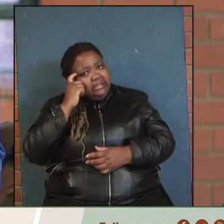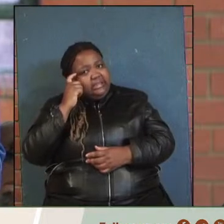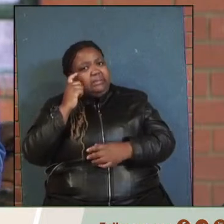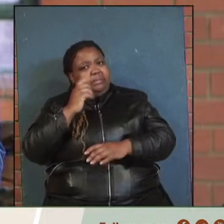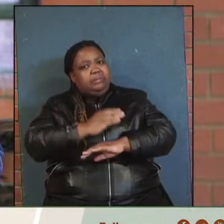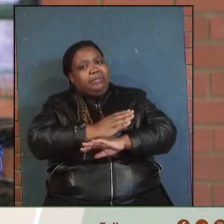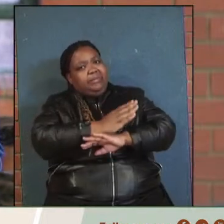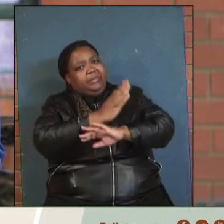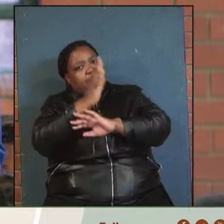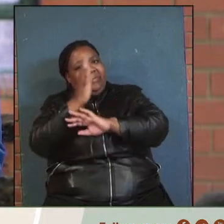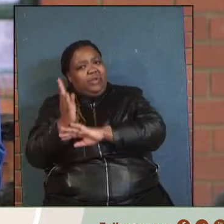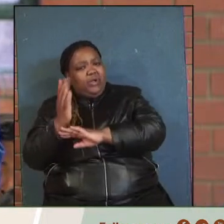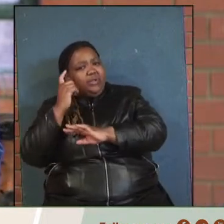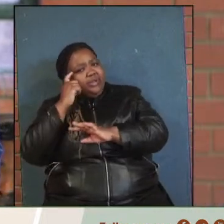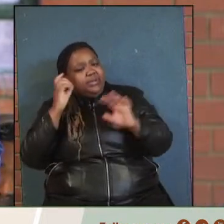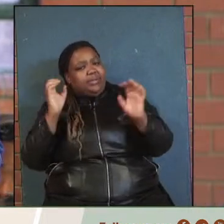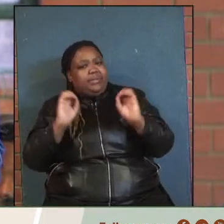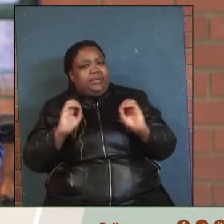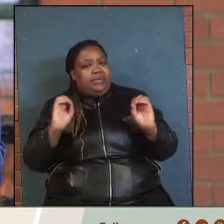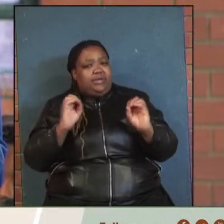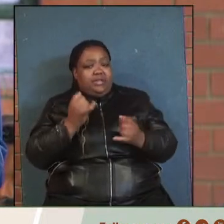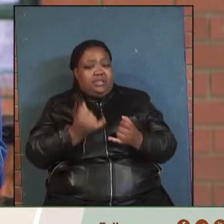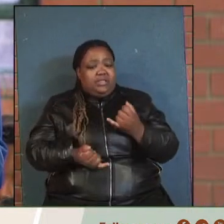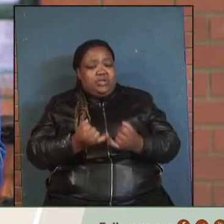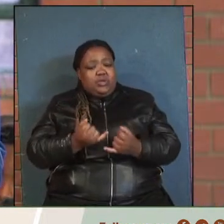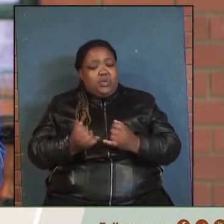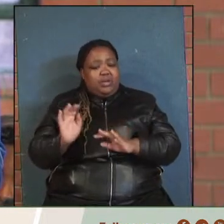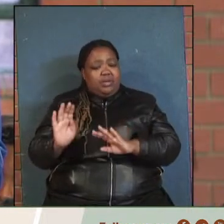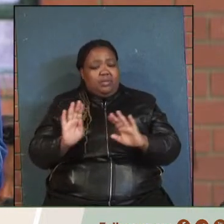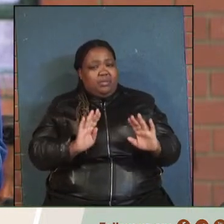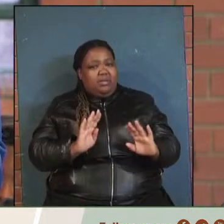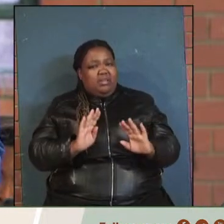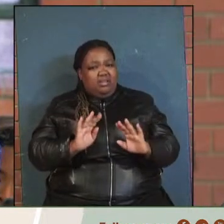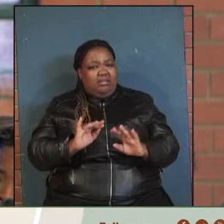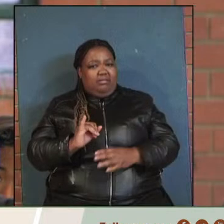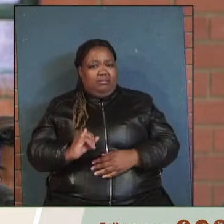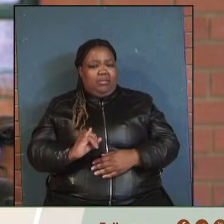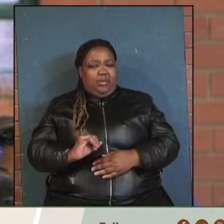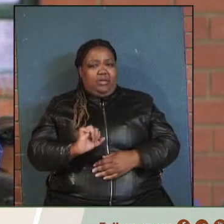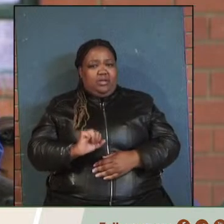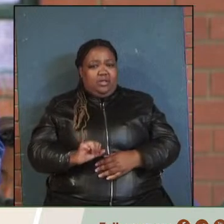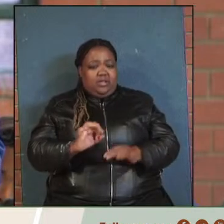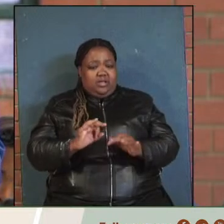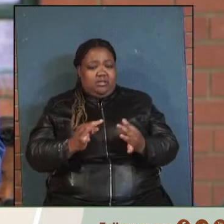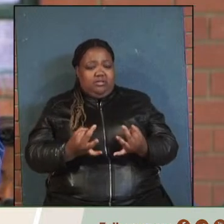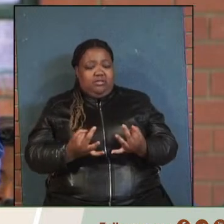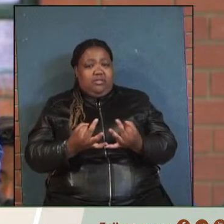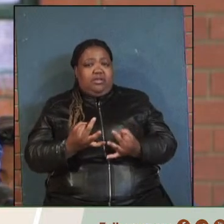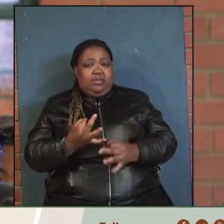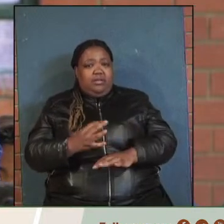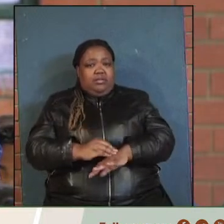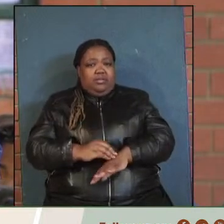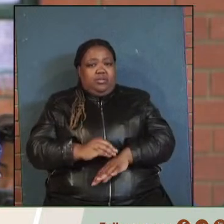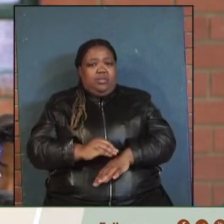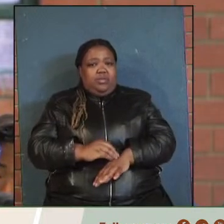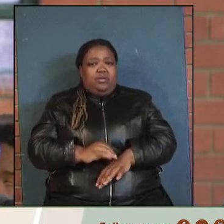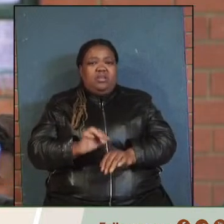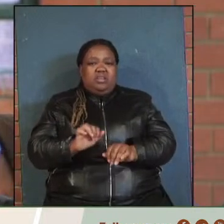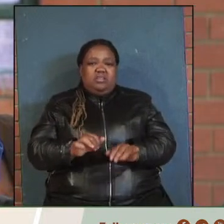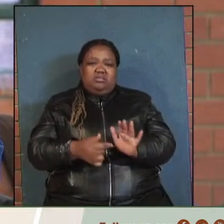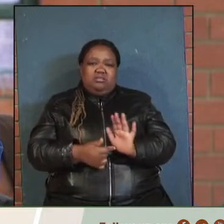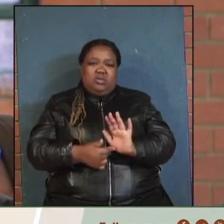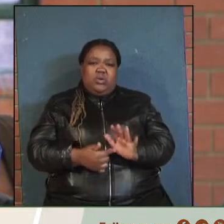behavior, poor hygiene, and hostility are often signs of family problems and may indicate a child is being